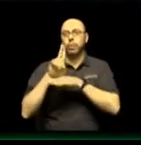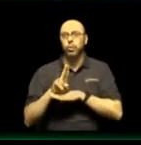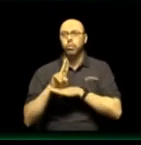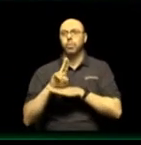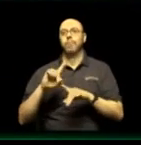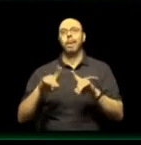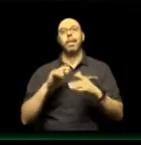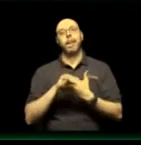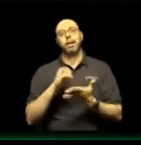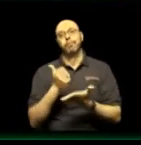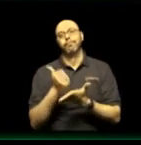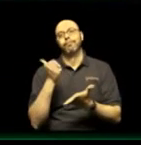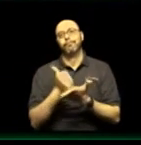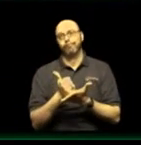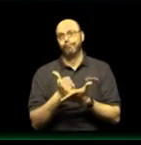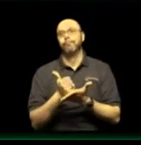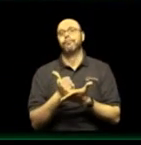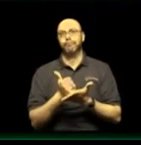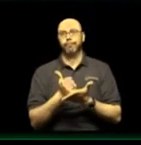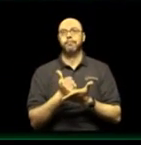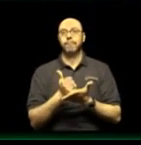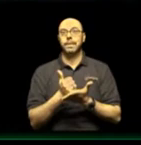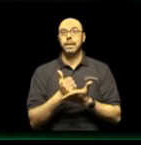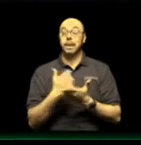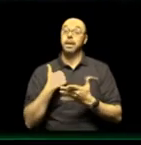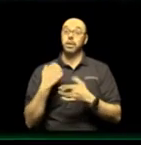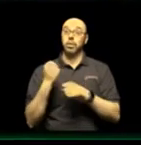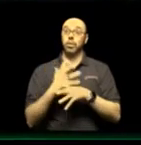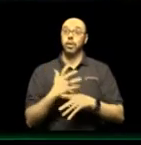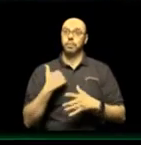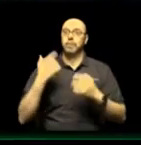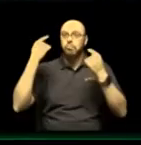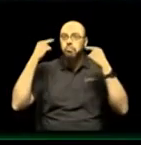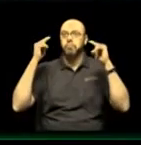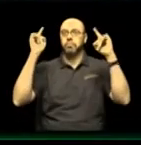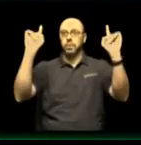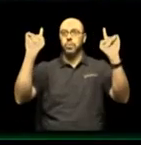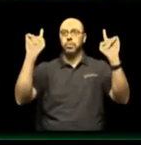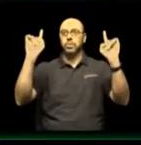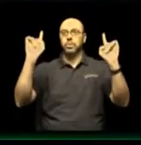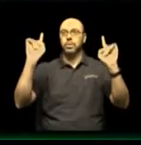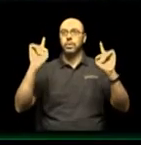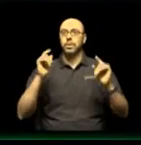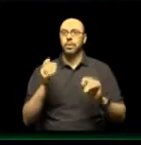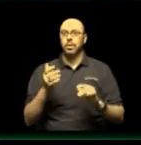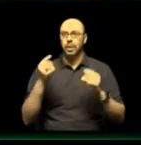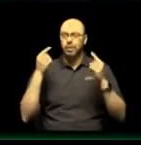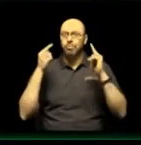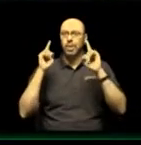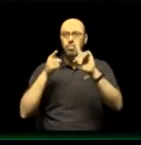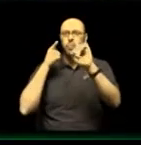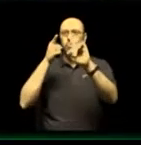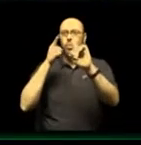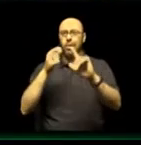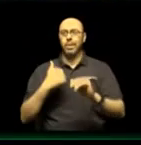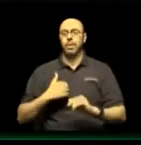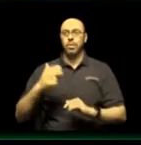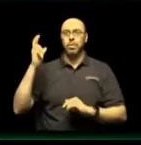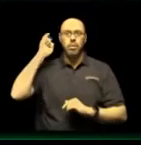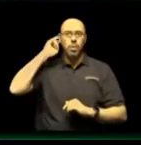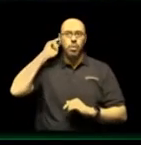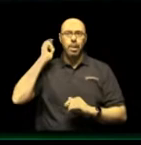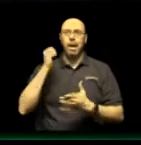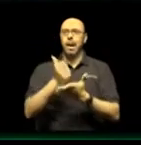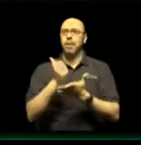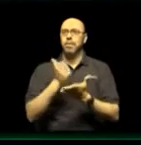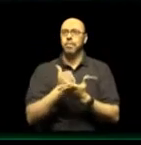helps. And because it makes me successful to confidence to learn the Cochlear school. It helped my